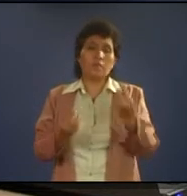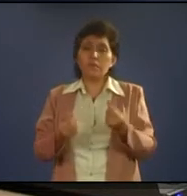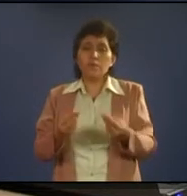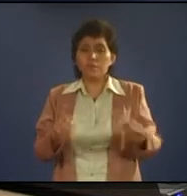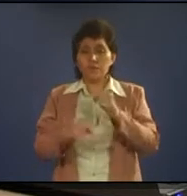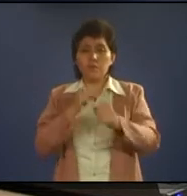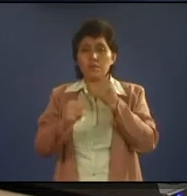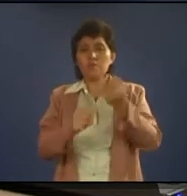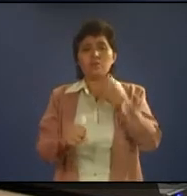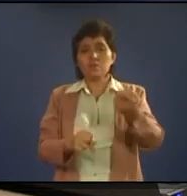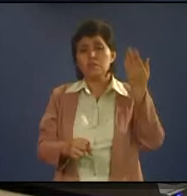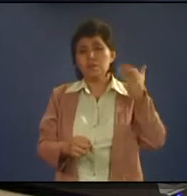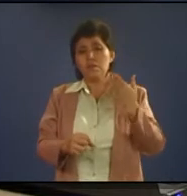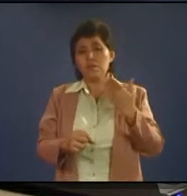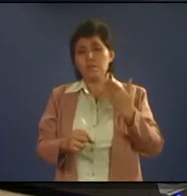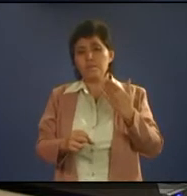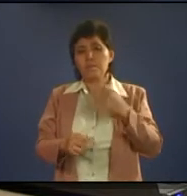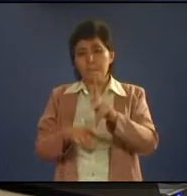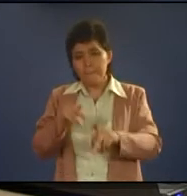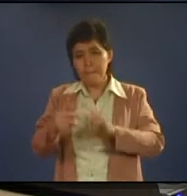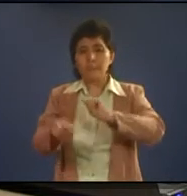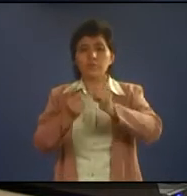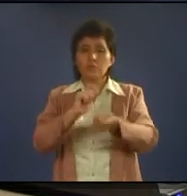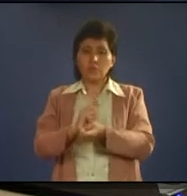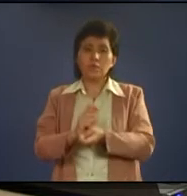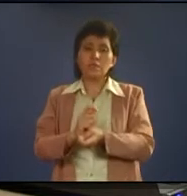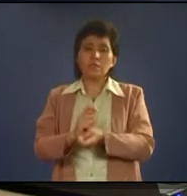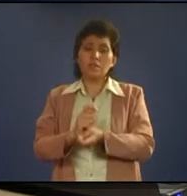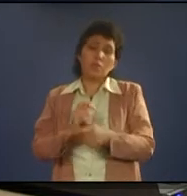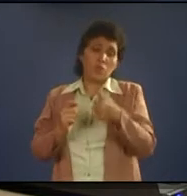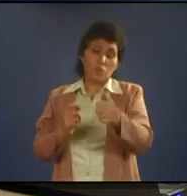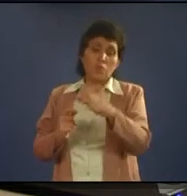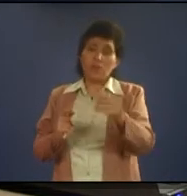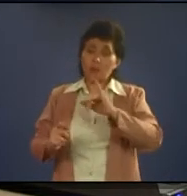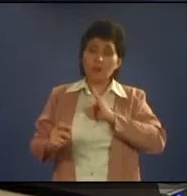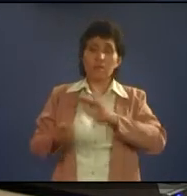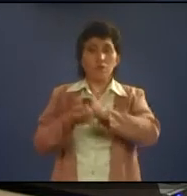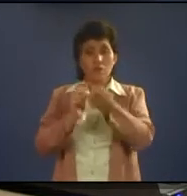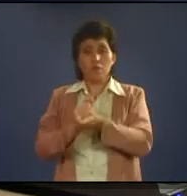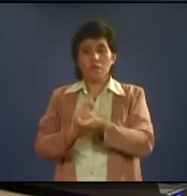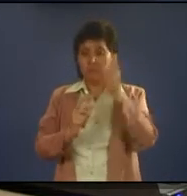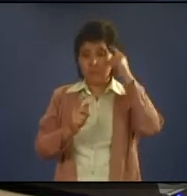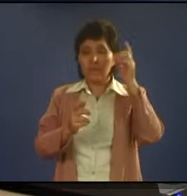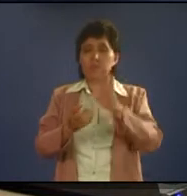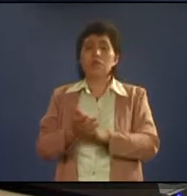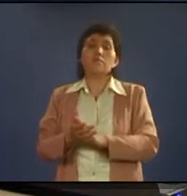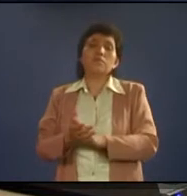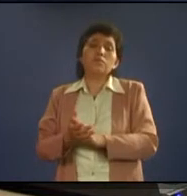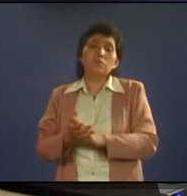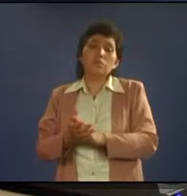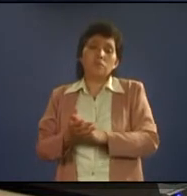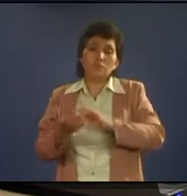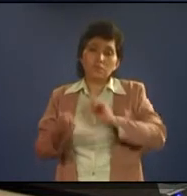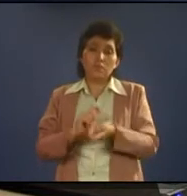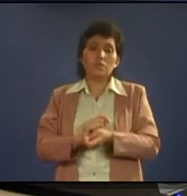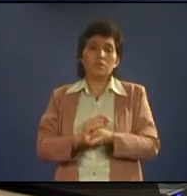the way, people will change, okay? You and I will change. So our beliefs would change as well when we change